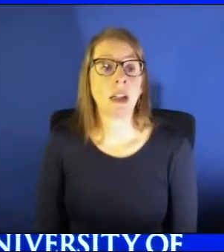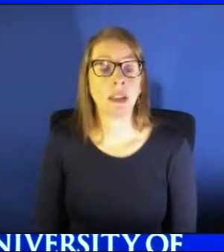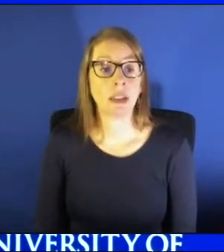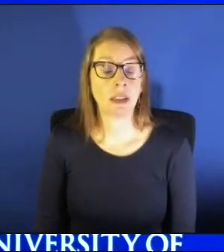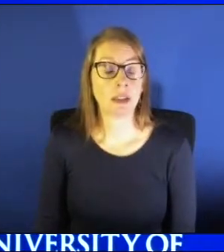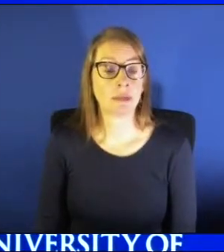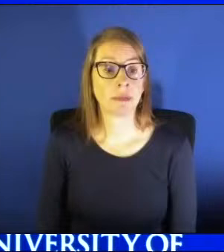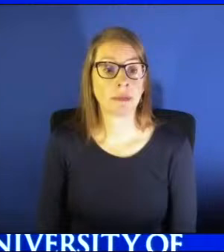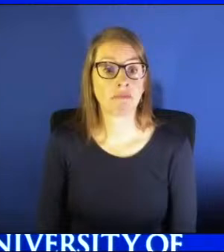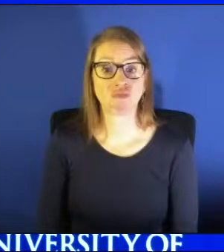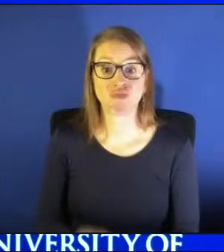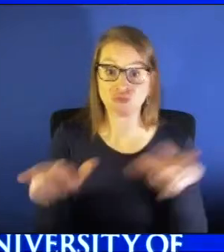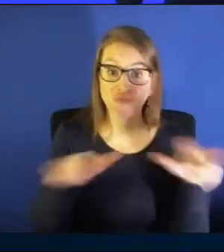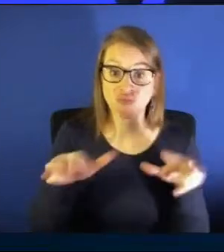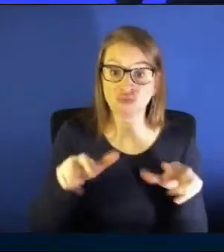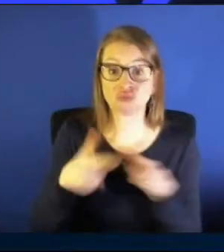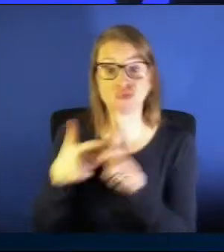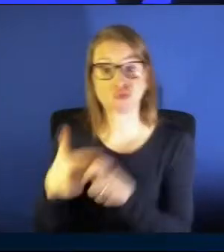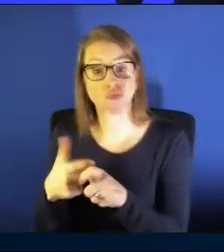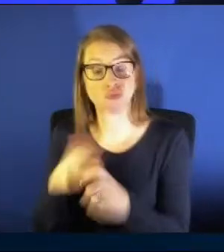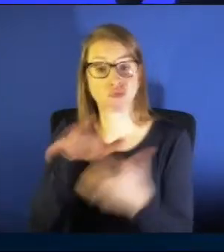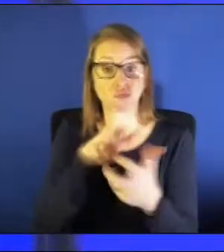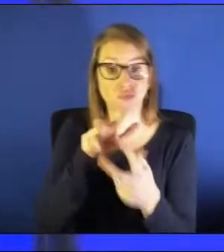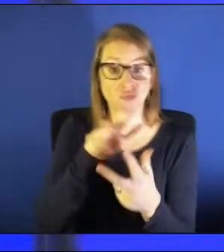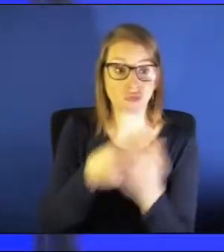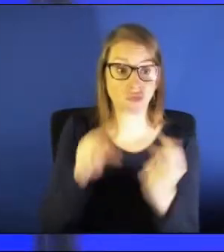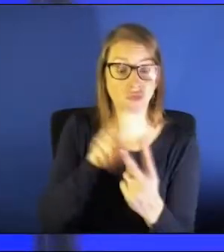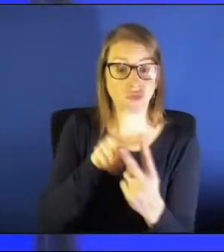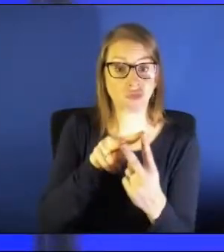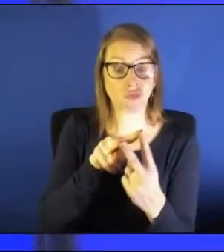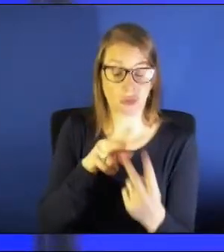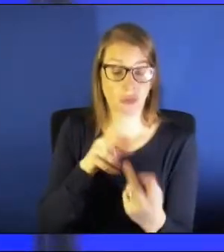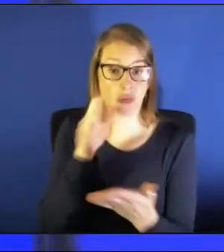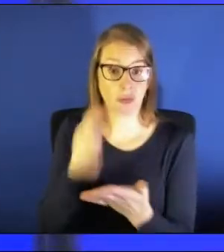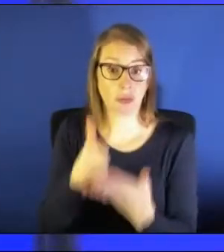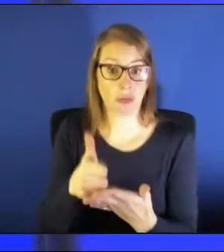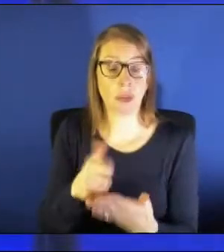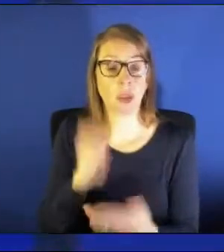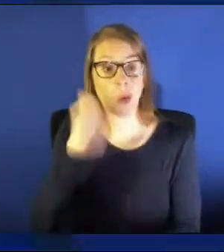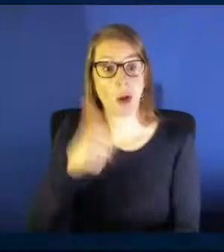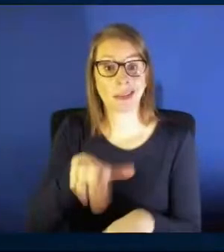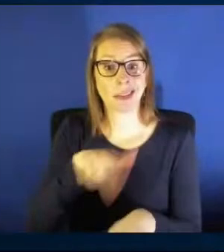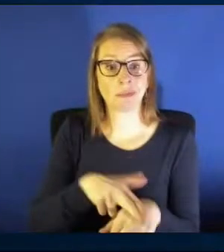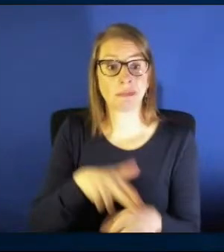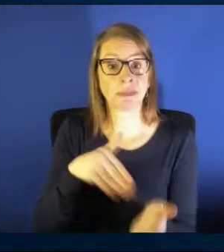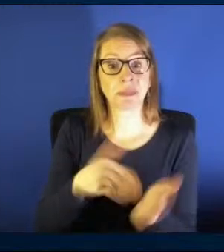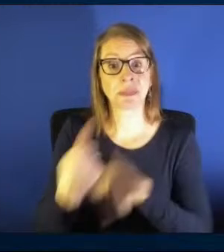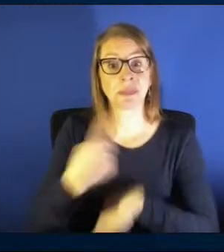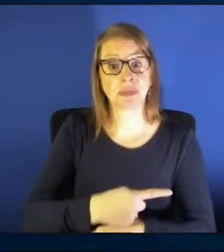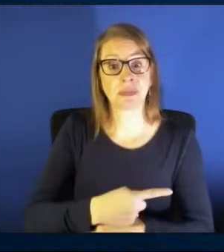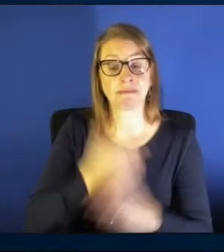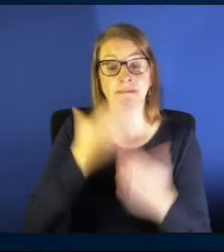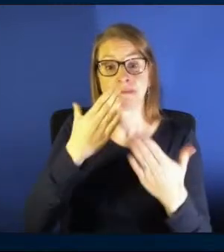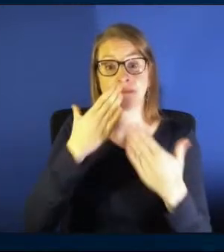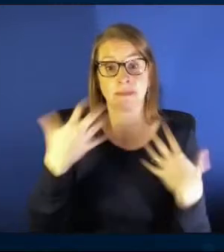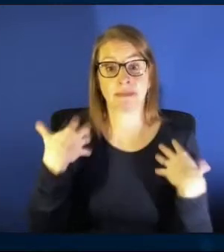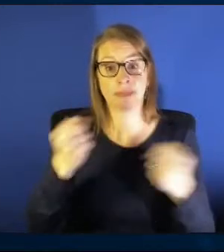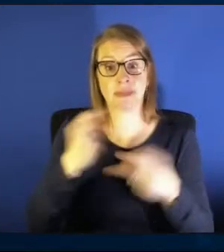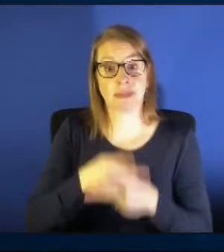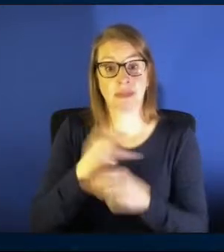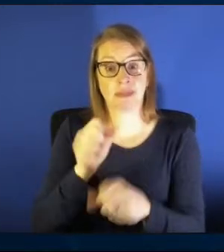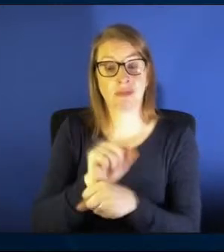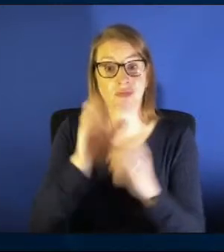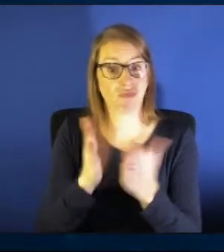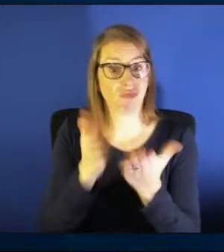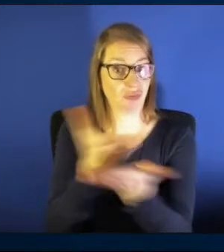two, really helps and adds to that. So. All right. Well, tomorrow is National Doctors Day, and here's a way you can say thank you to healthcare workers all around. A